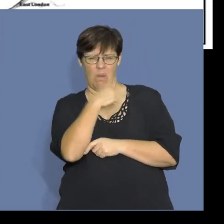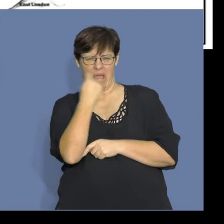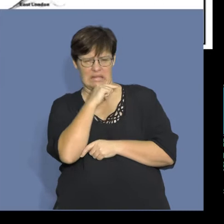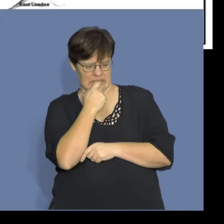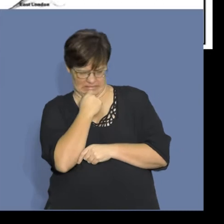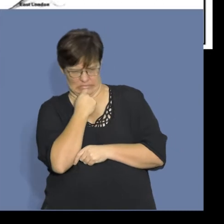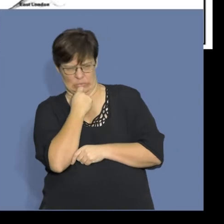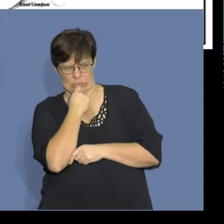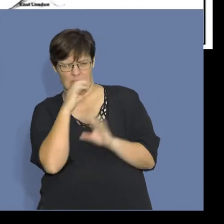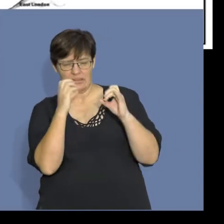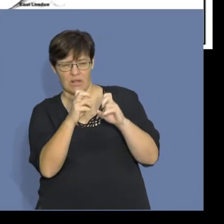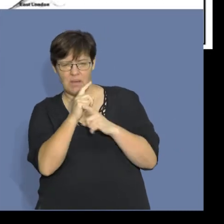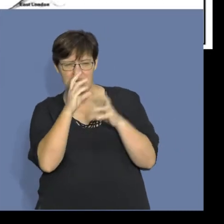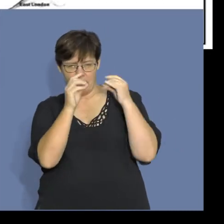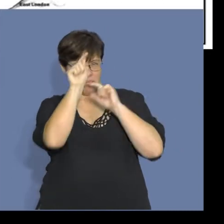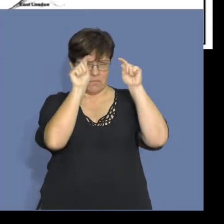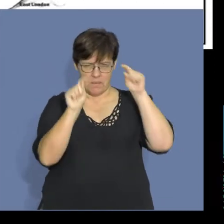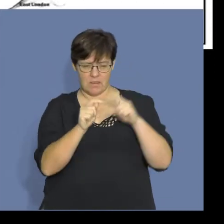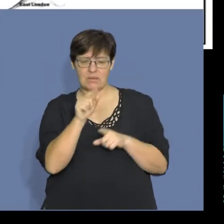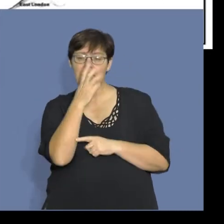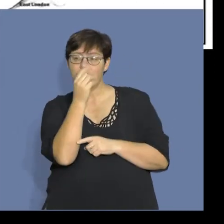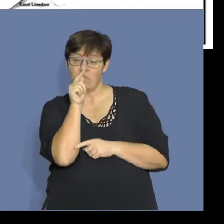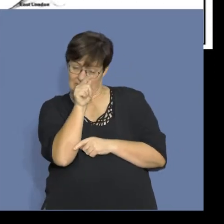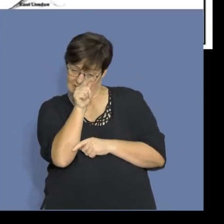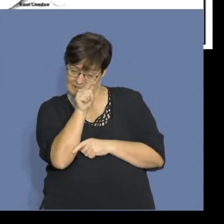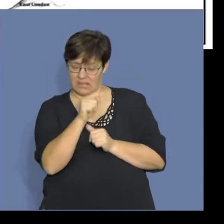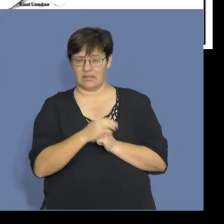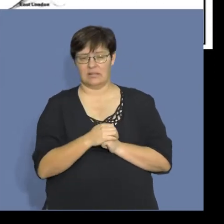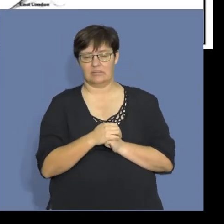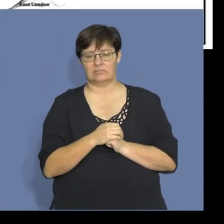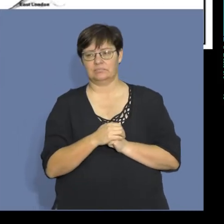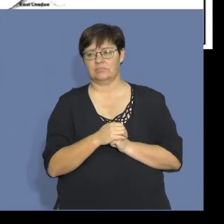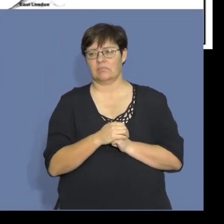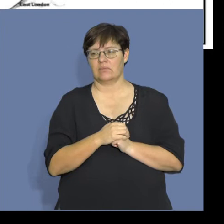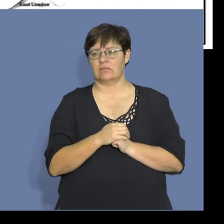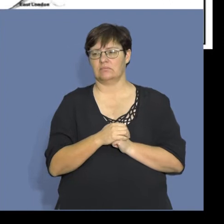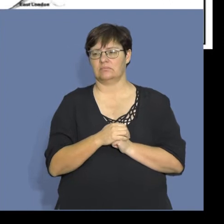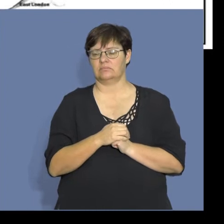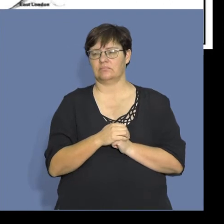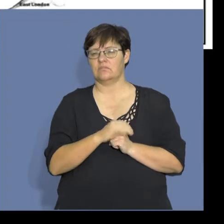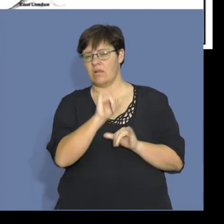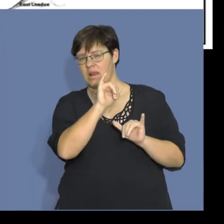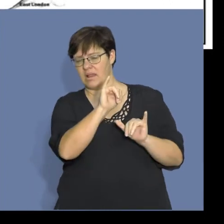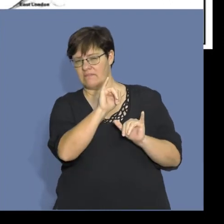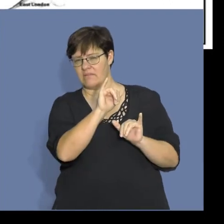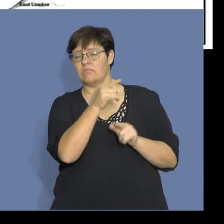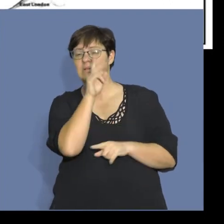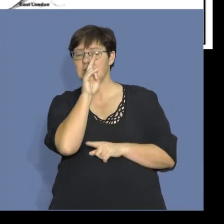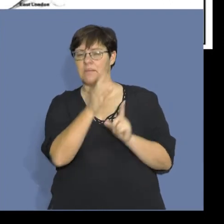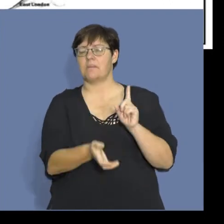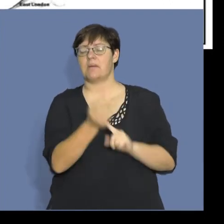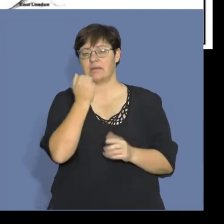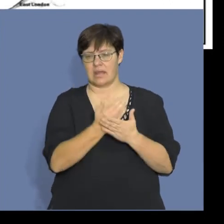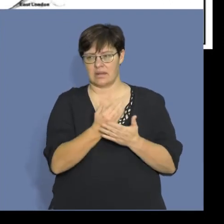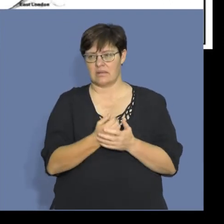can see the numbers scattered around, and that's number 1 there. Okay, so I'm going to park that for you for a little while, and let's see if you can get